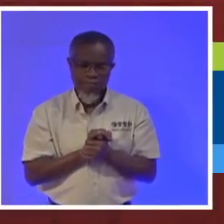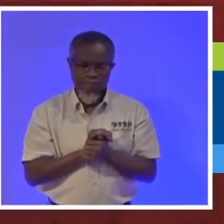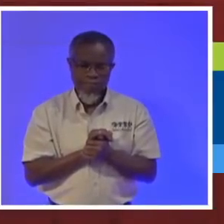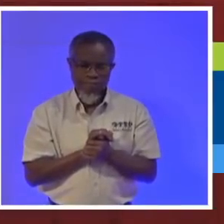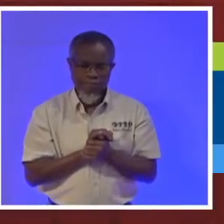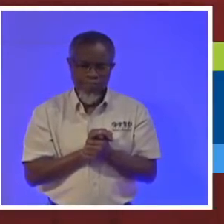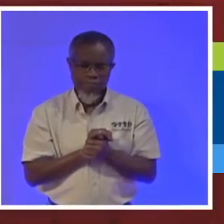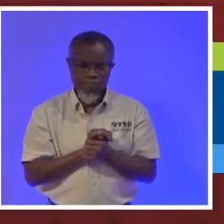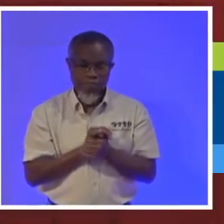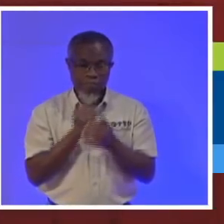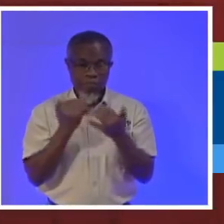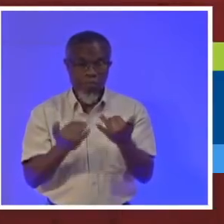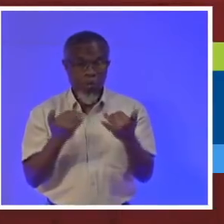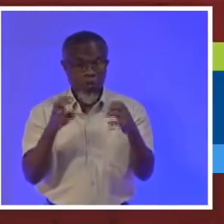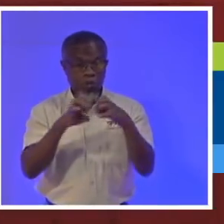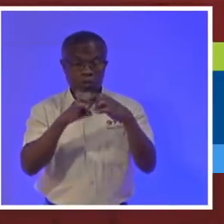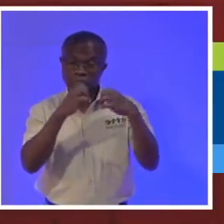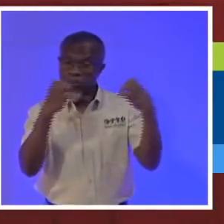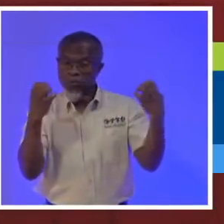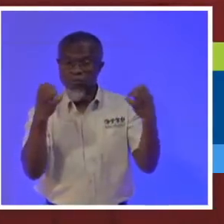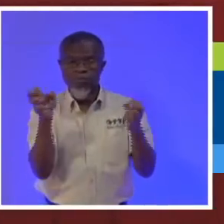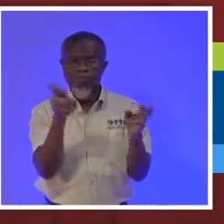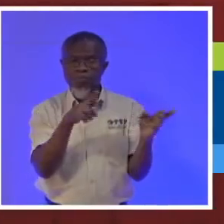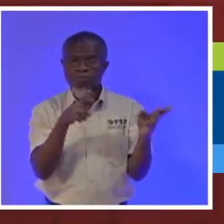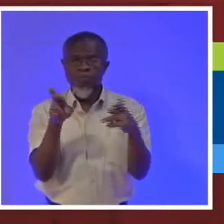the Express. We're ready for your questions.